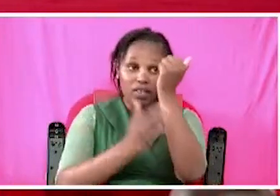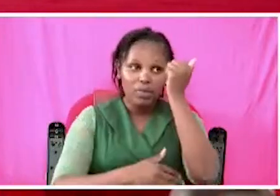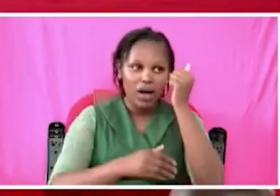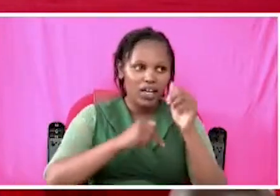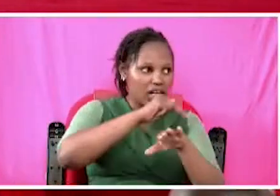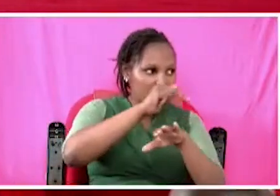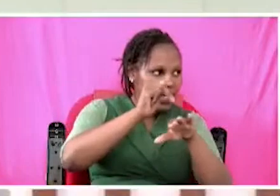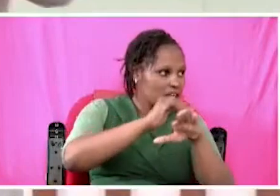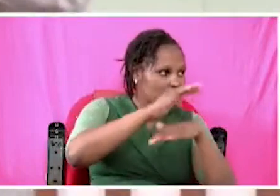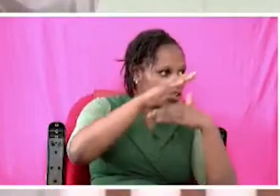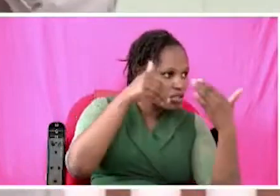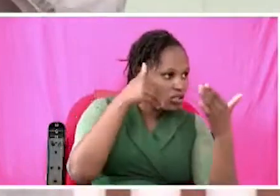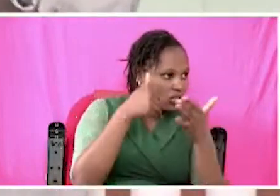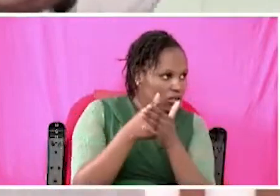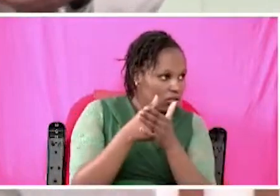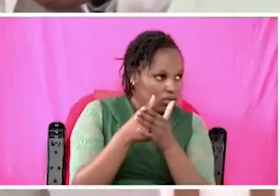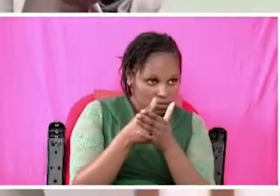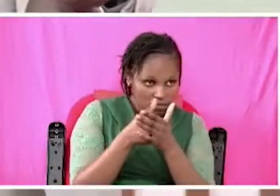Her strength